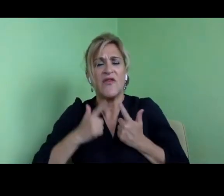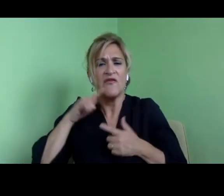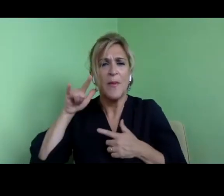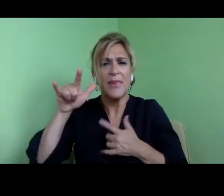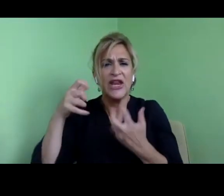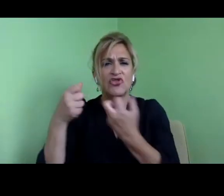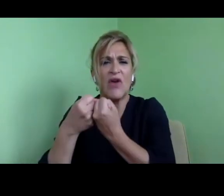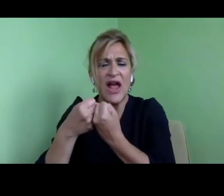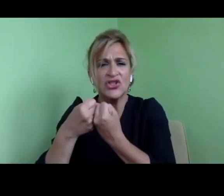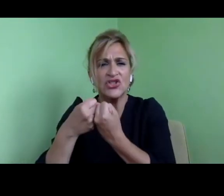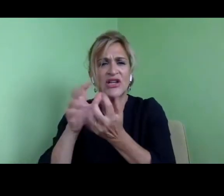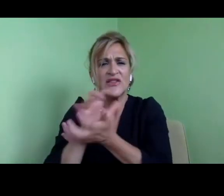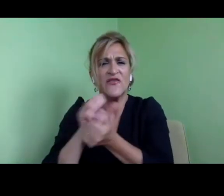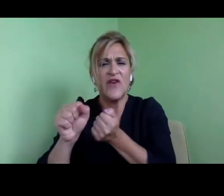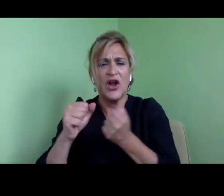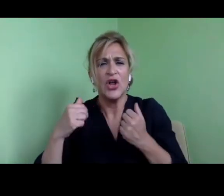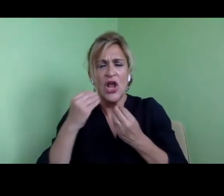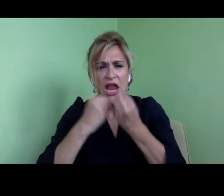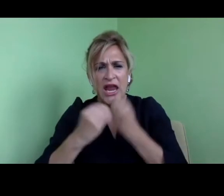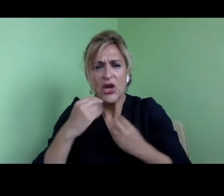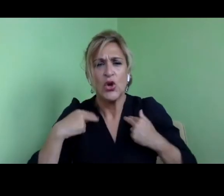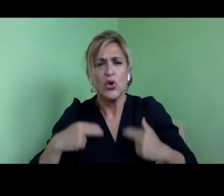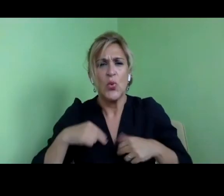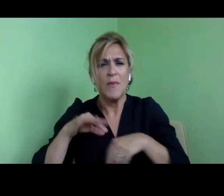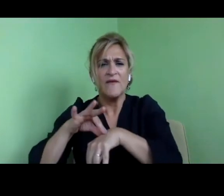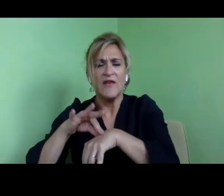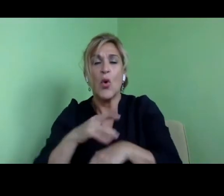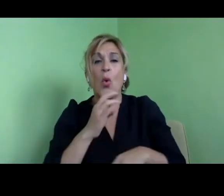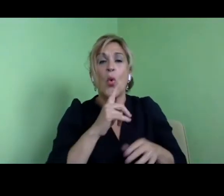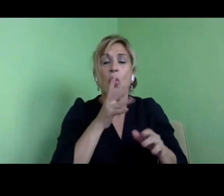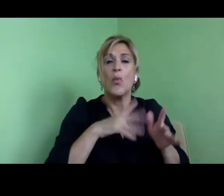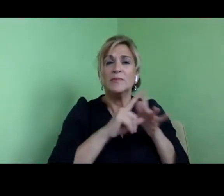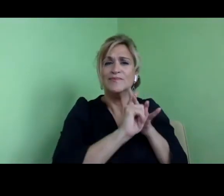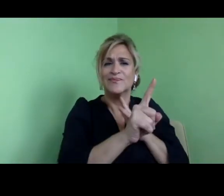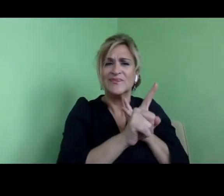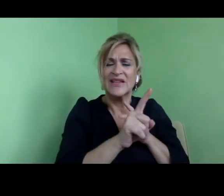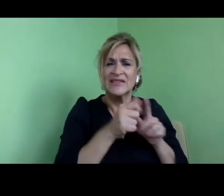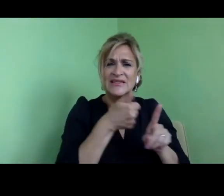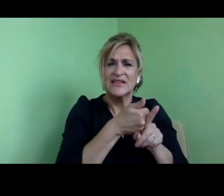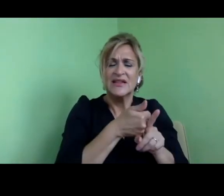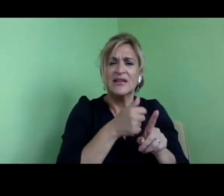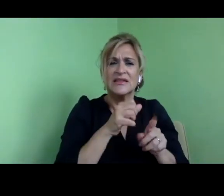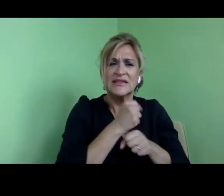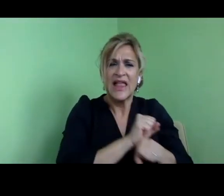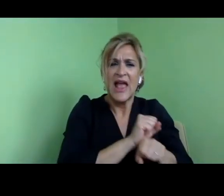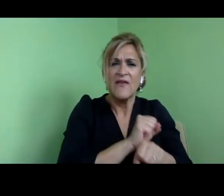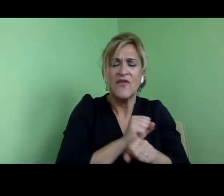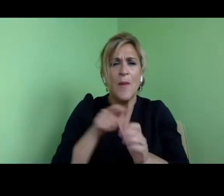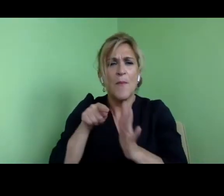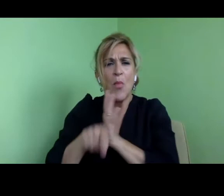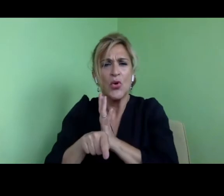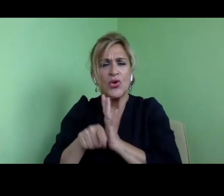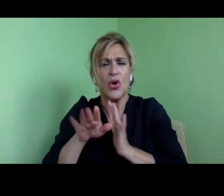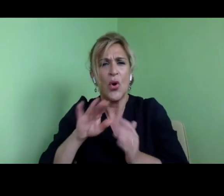human flesh. Or Margaret Garner, the slave who ran away and murdered her own child rather than see it become a slave.